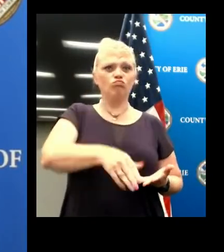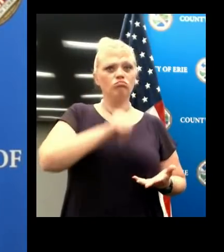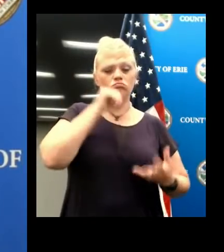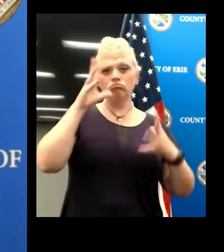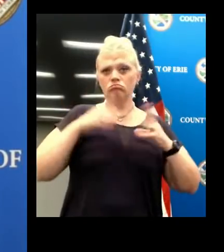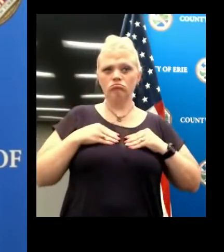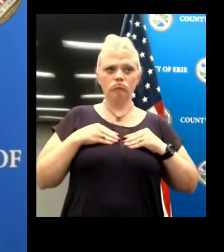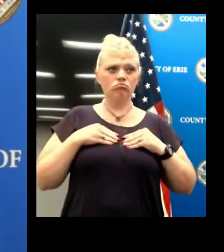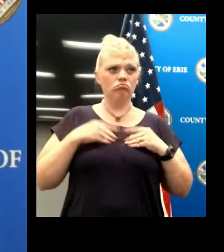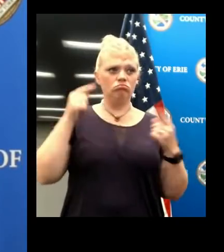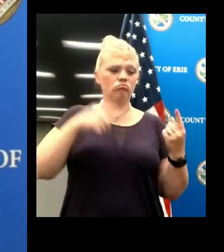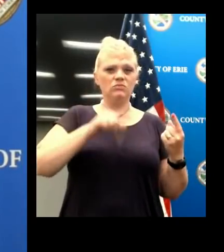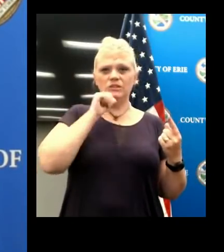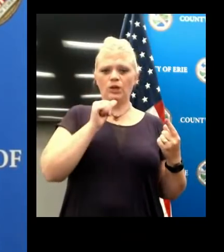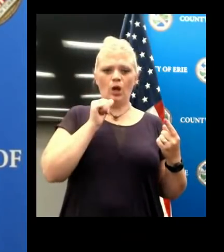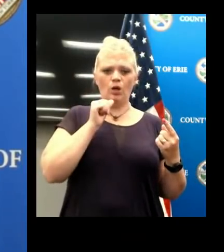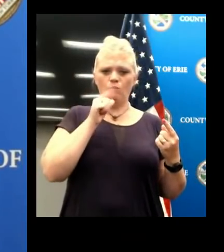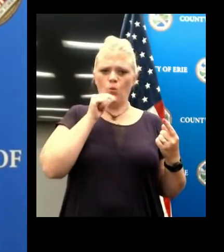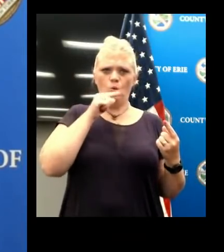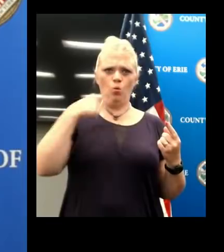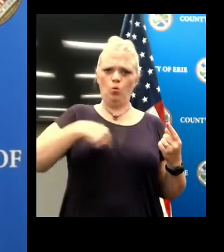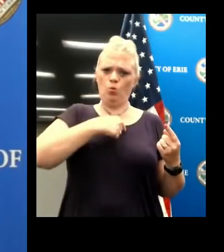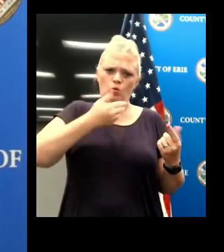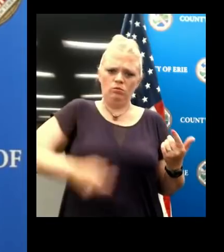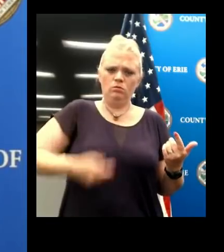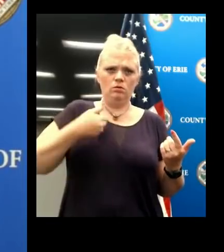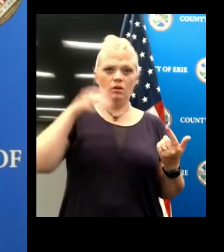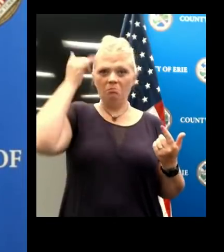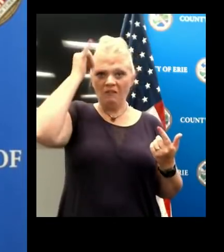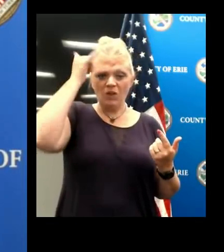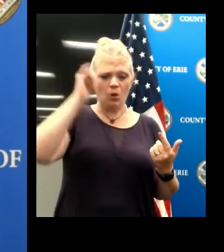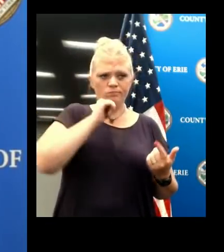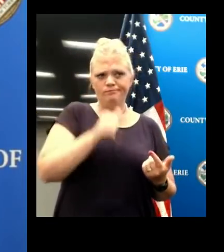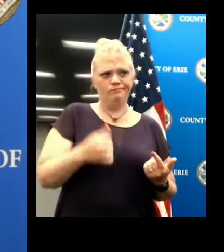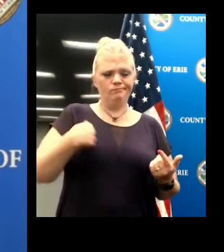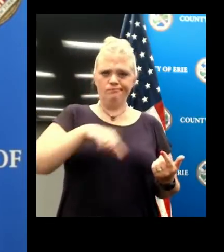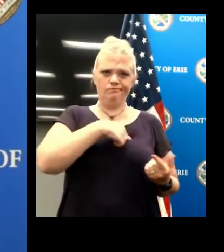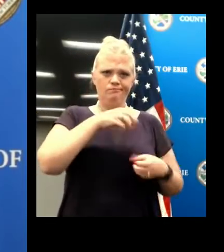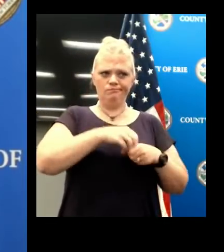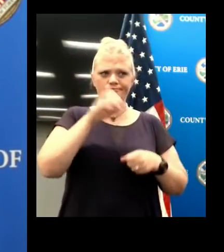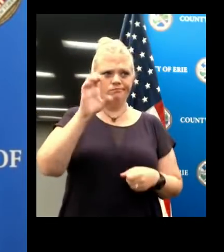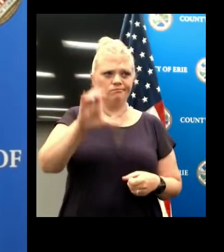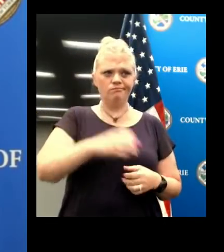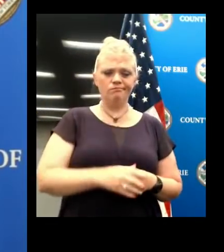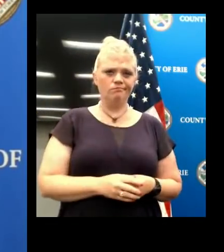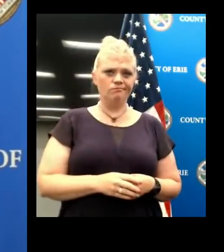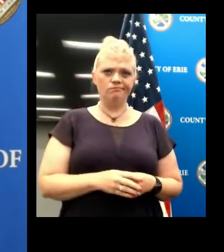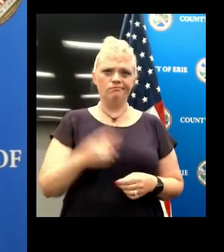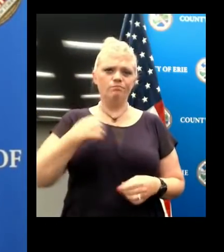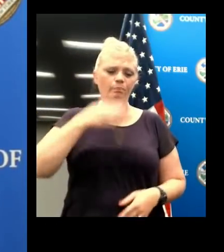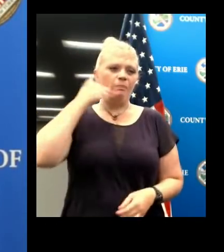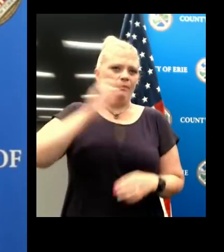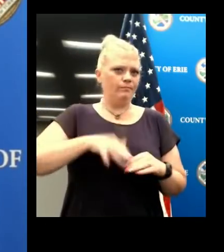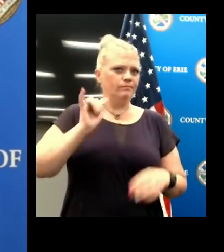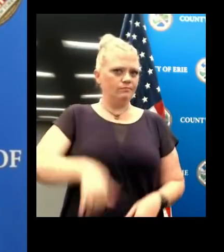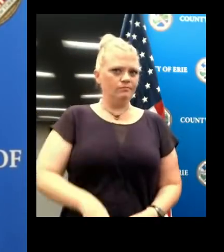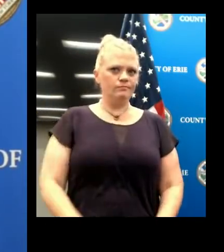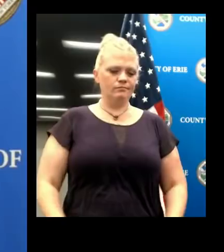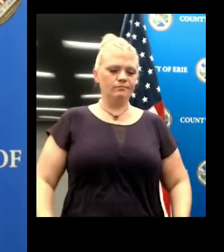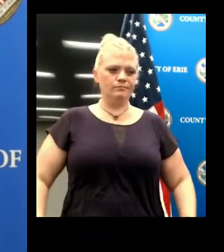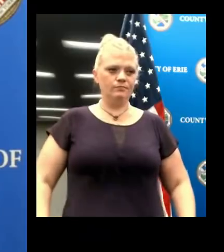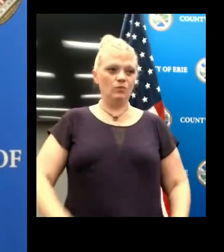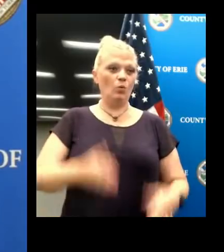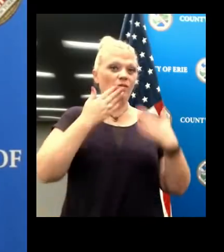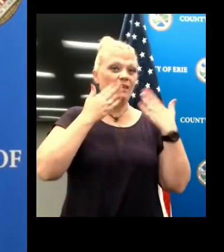unacceptable. This is not who we are in Buffalo. This is not who we are in Erie County. We are better than that. And I want to thank all